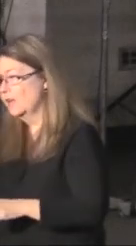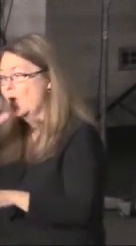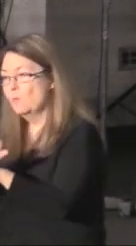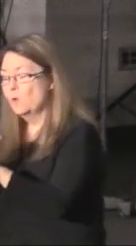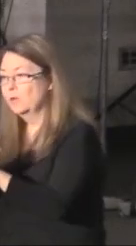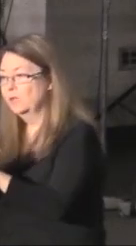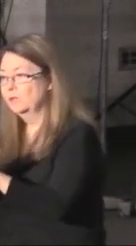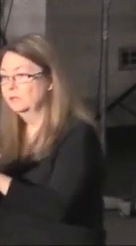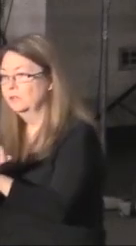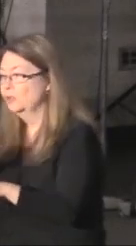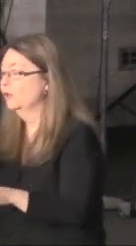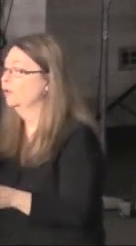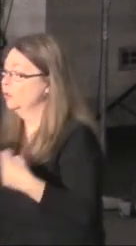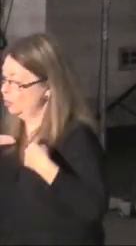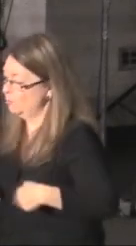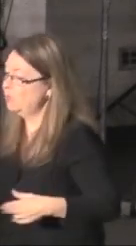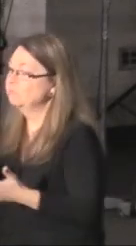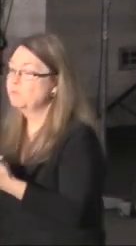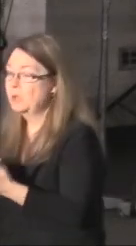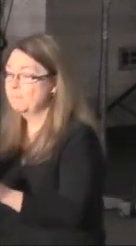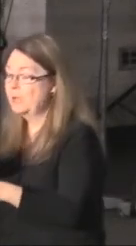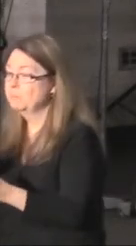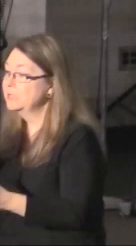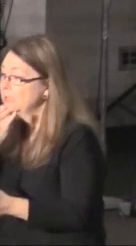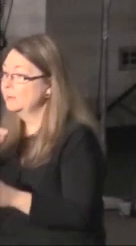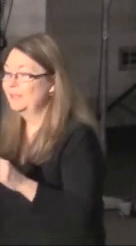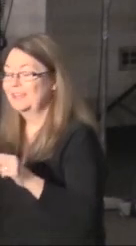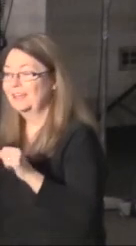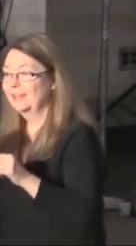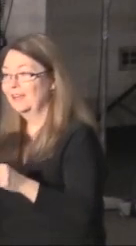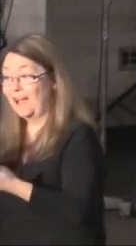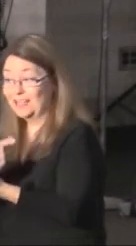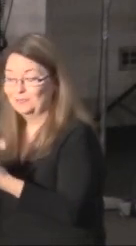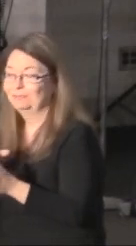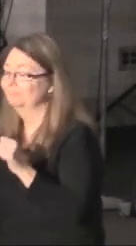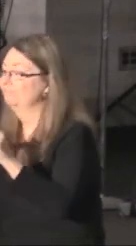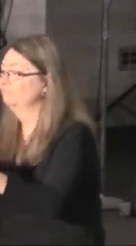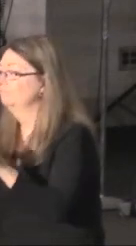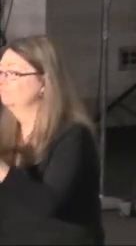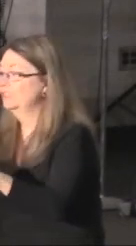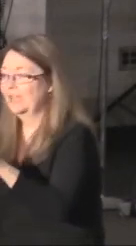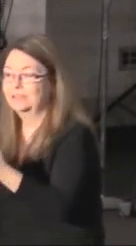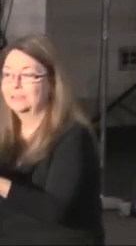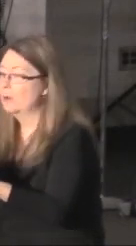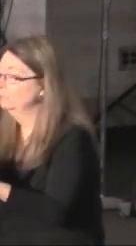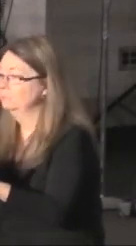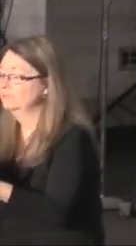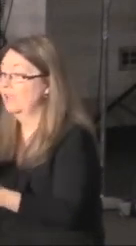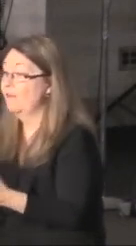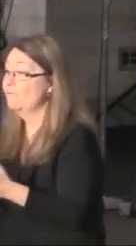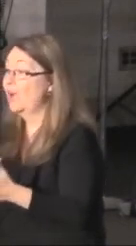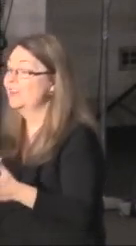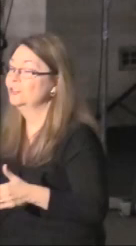a fragile human who makes mistakes, but you can't stop the gospel. And then finally, have firm joy. Find a way